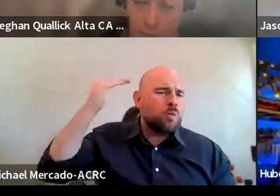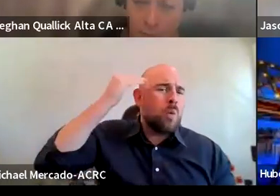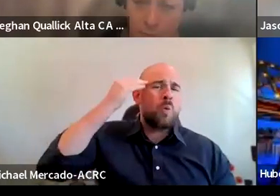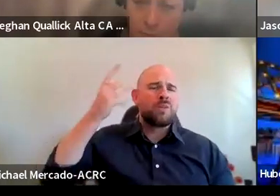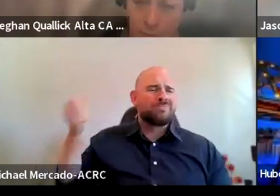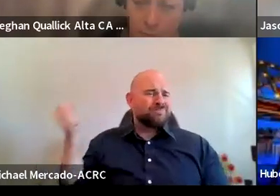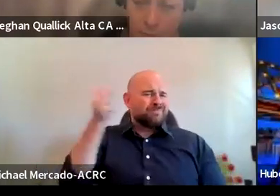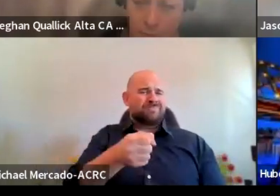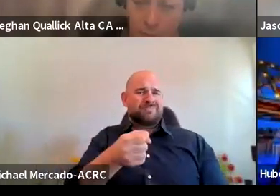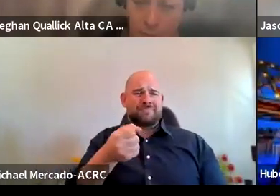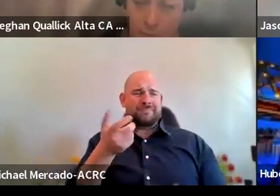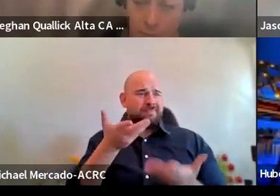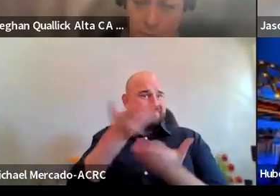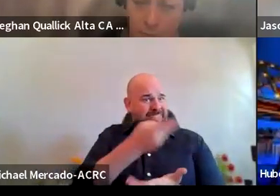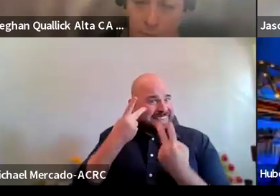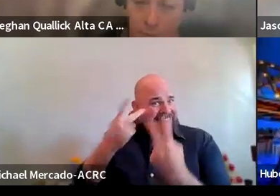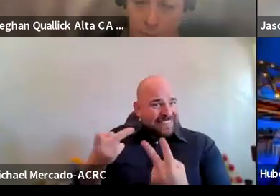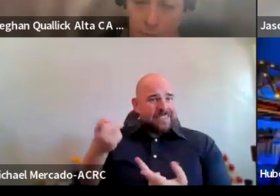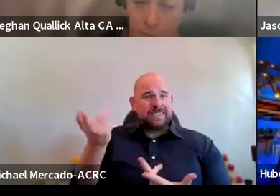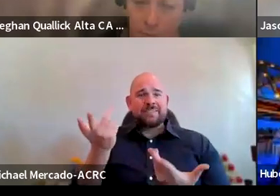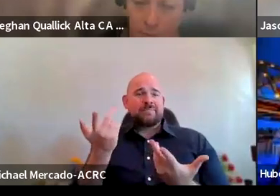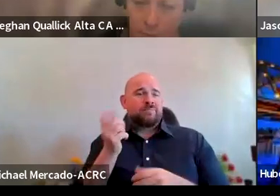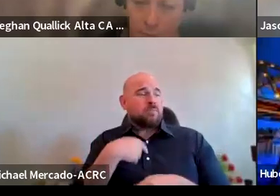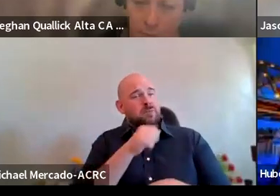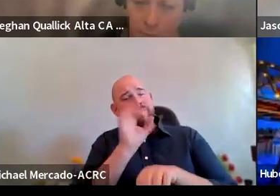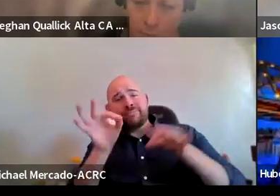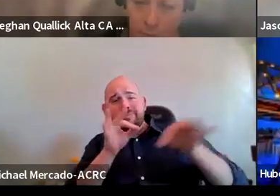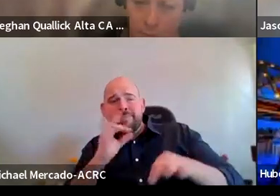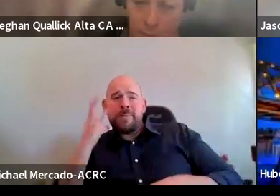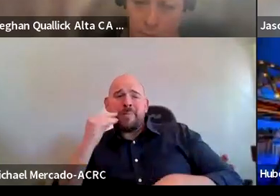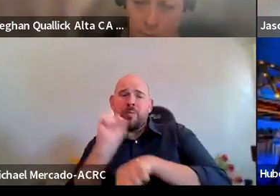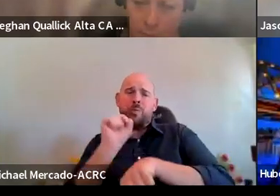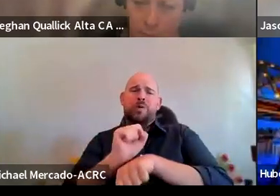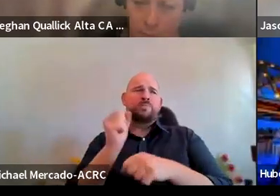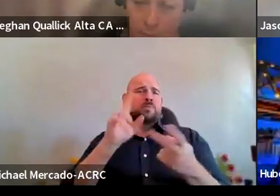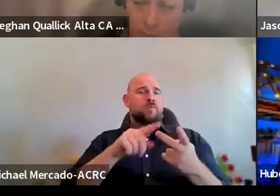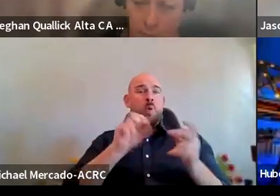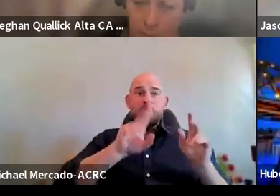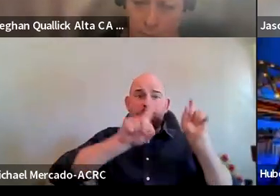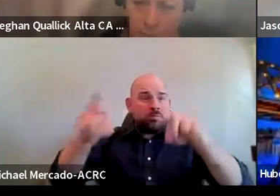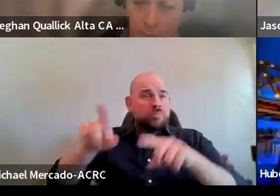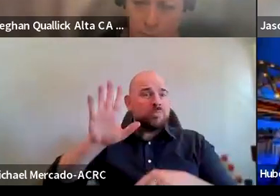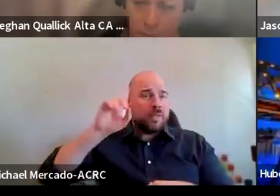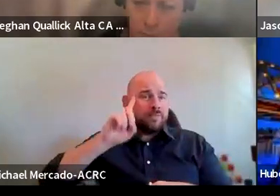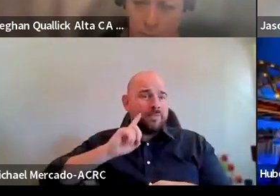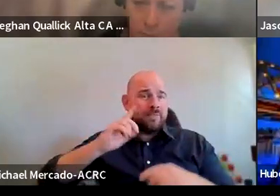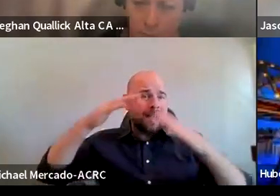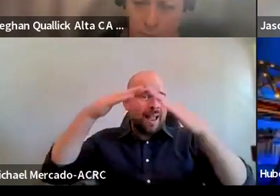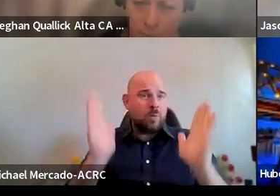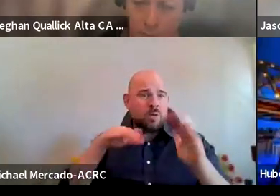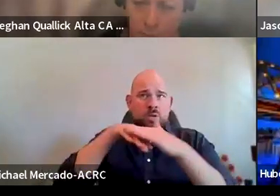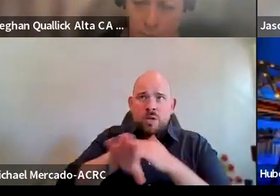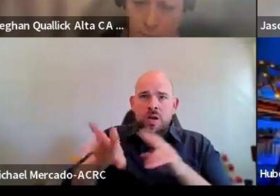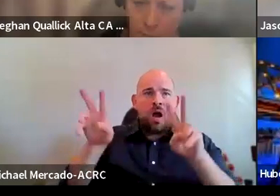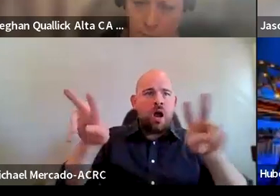We can place special speakers in, deaf and hard of hearing speakers at events for them to see that there's a